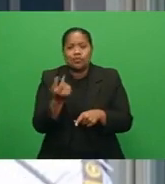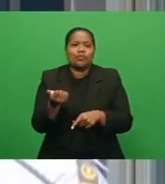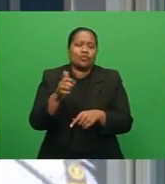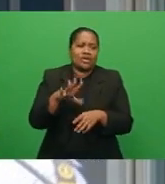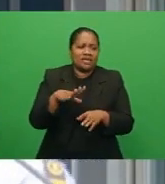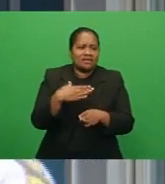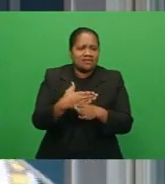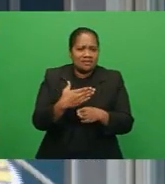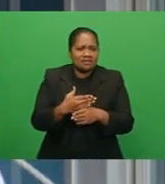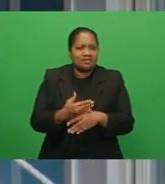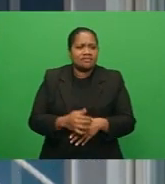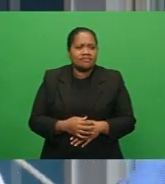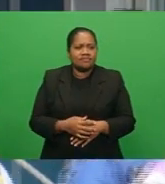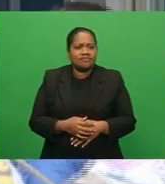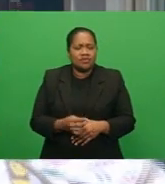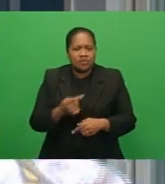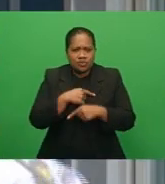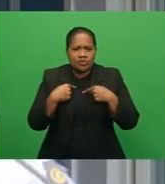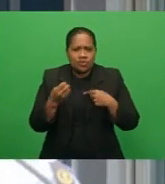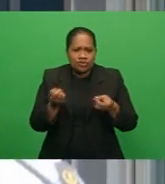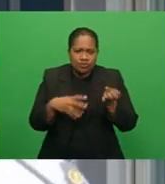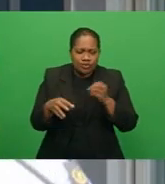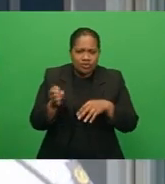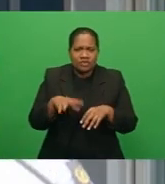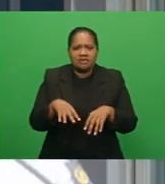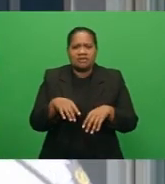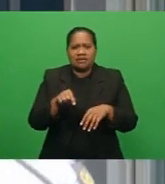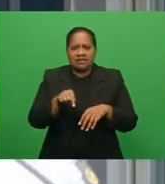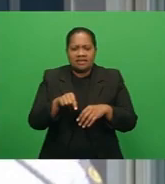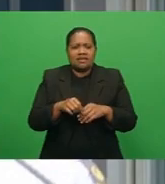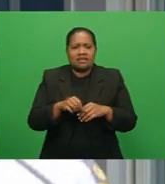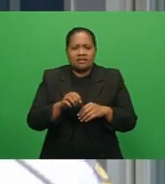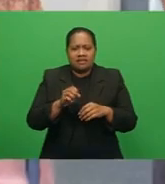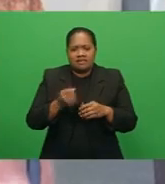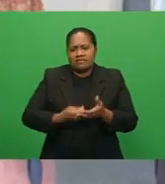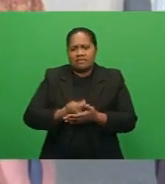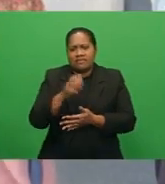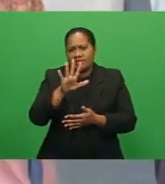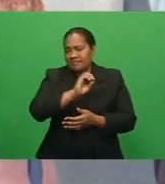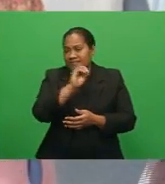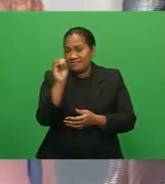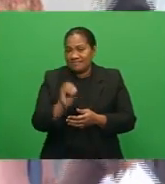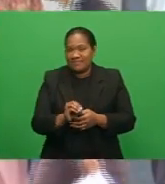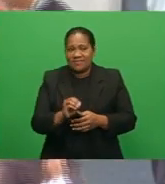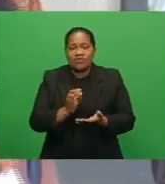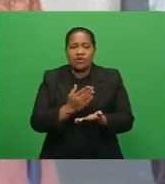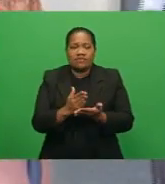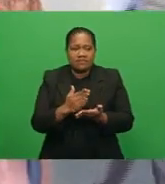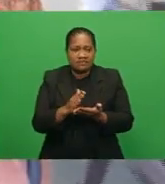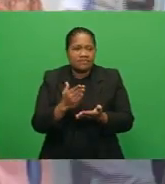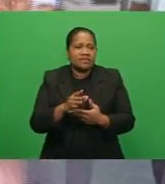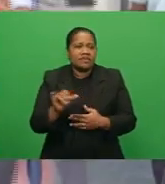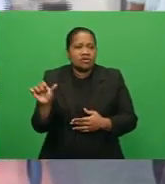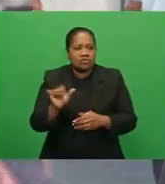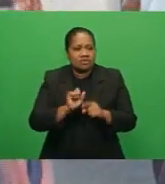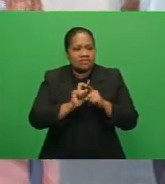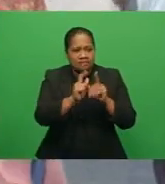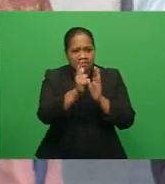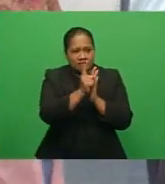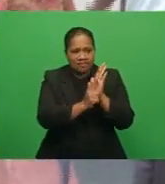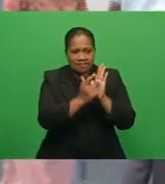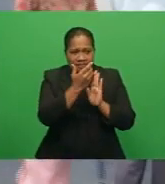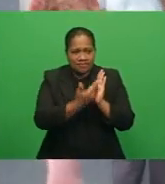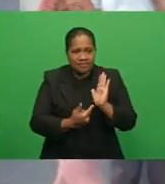hour. They simply have to pay the FNPF component, which is now 5%. And as we said, they have to comply with the law. Should